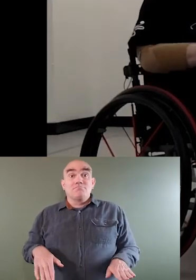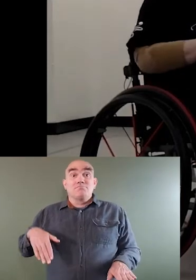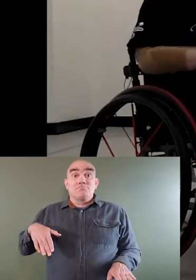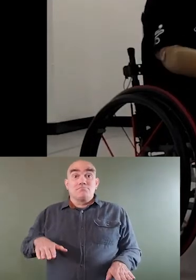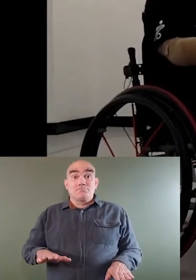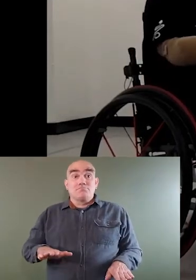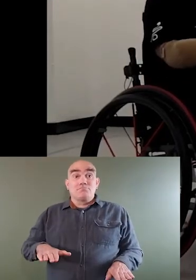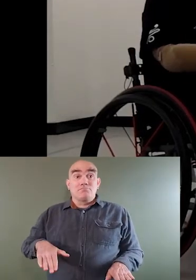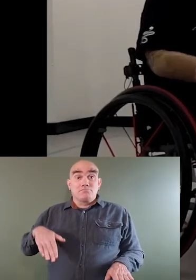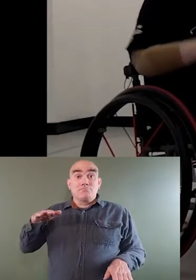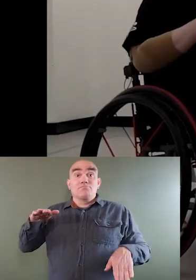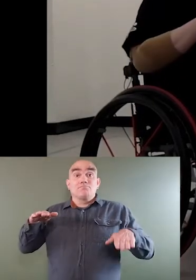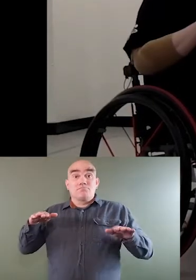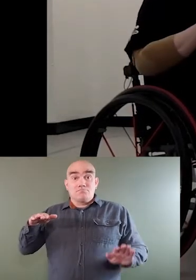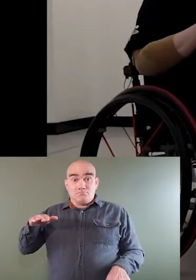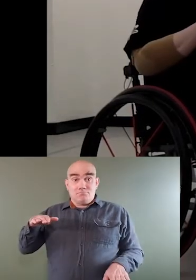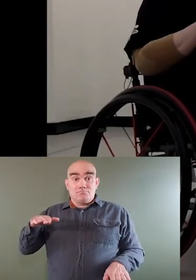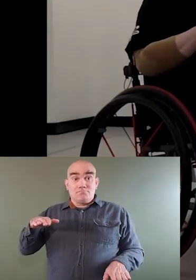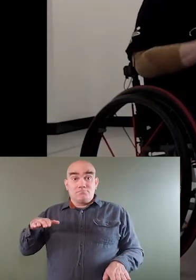This is 2.